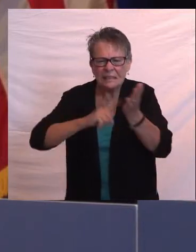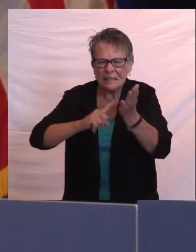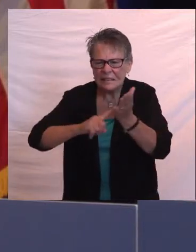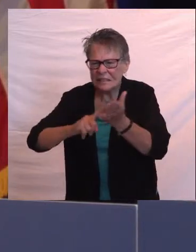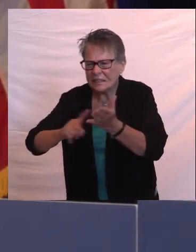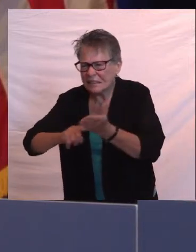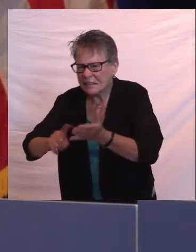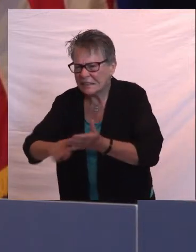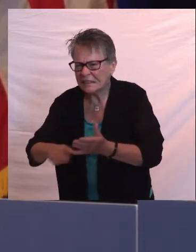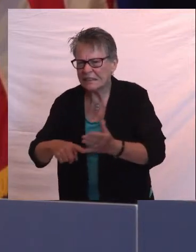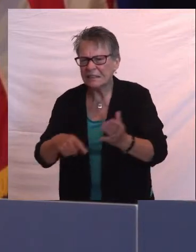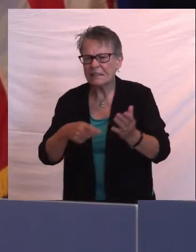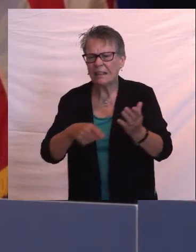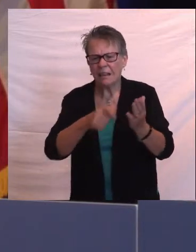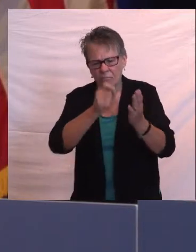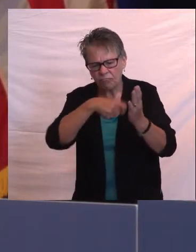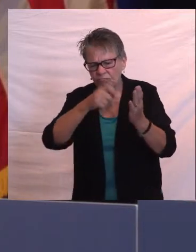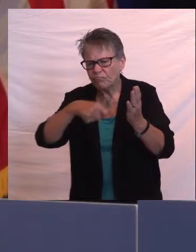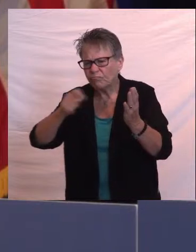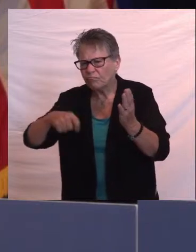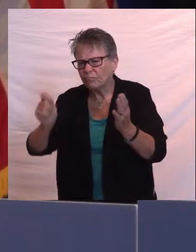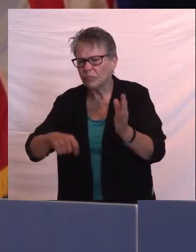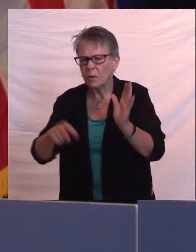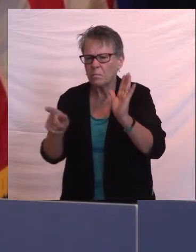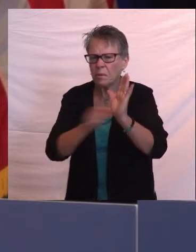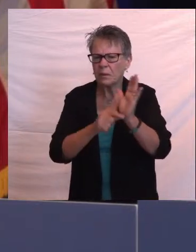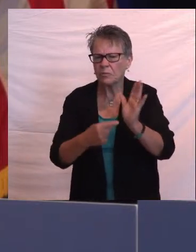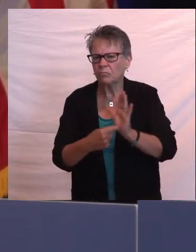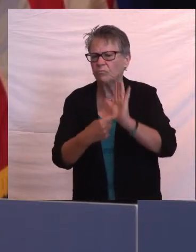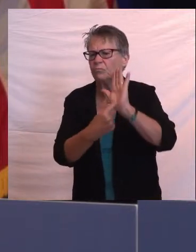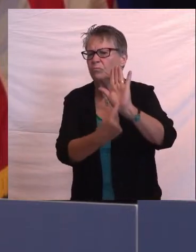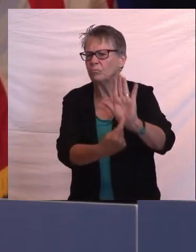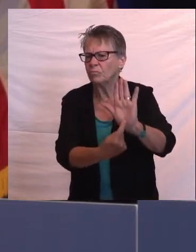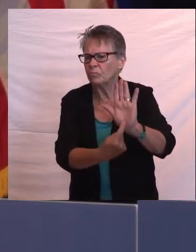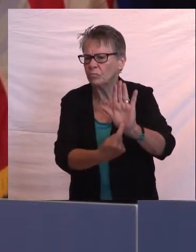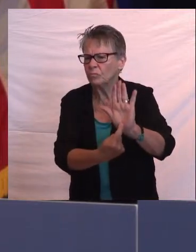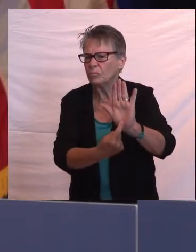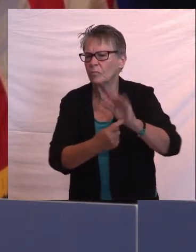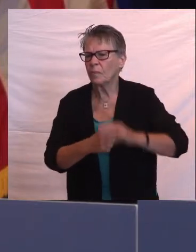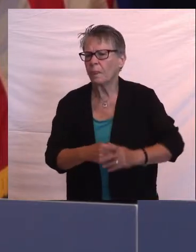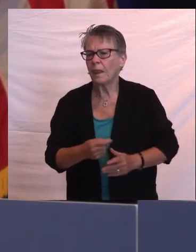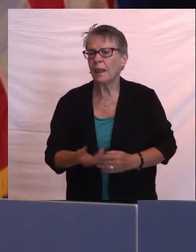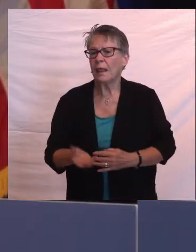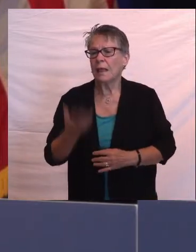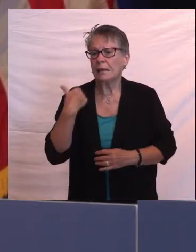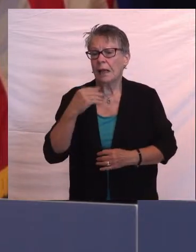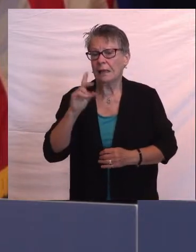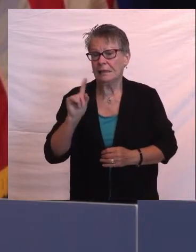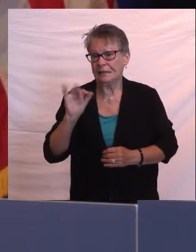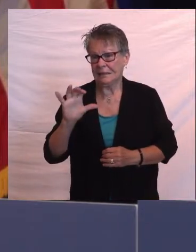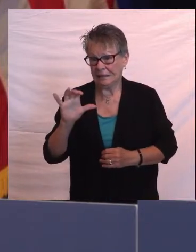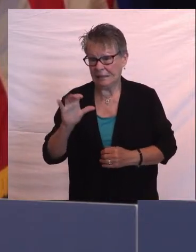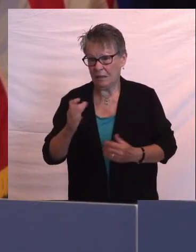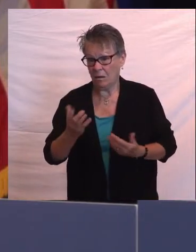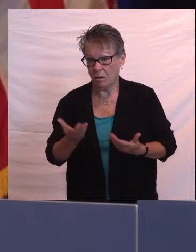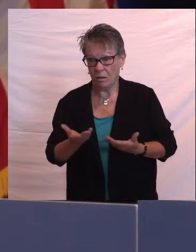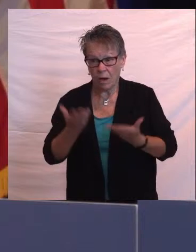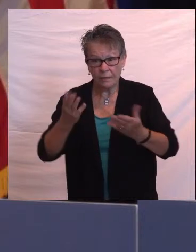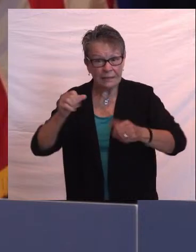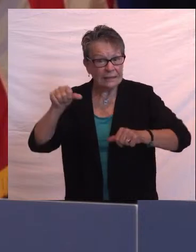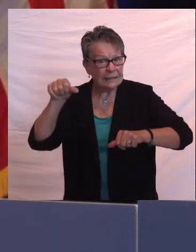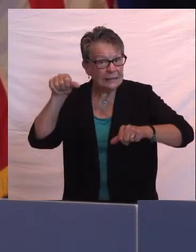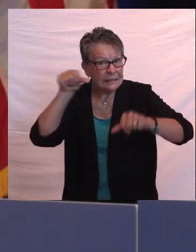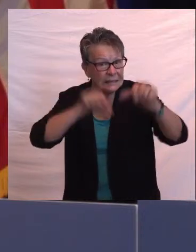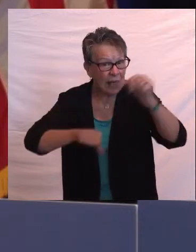and their recommendations. So several months ago, CDC had issued a science brief looking specifically at any sort